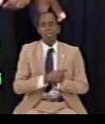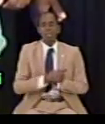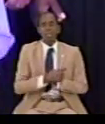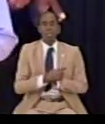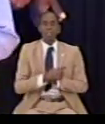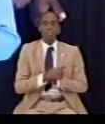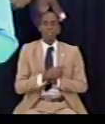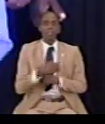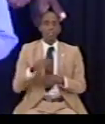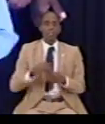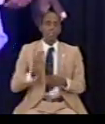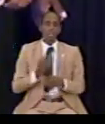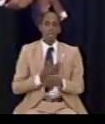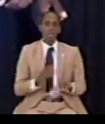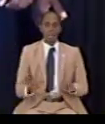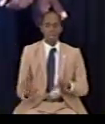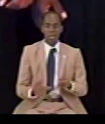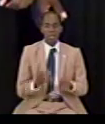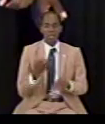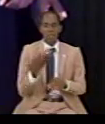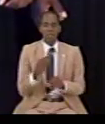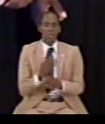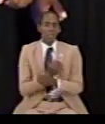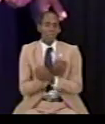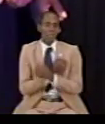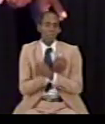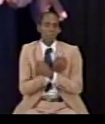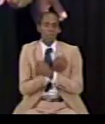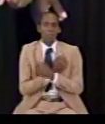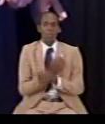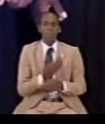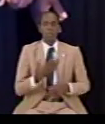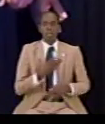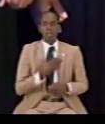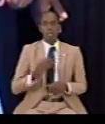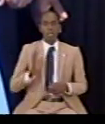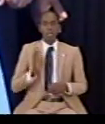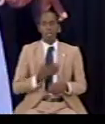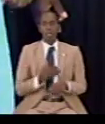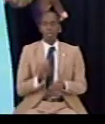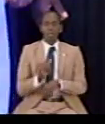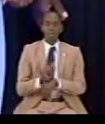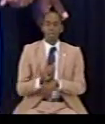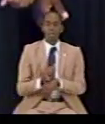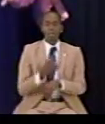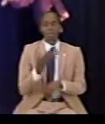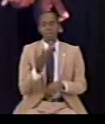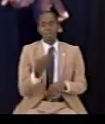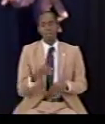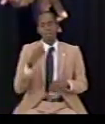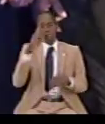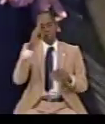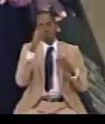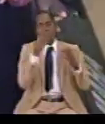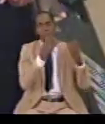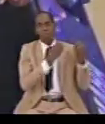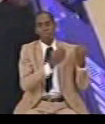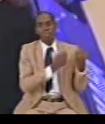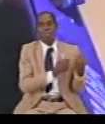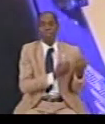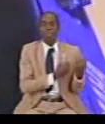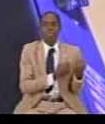today in our hearts of love and our deeds